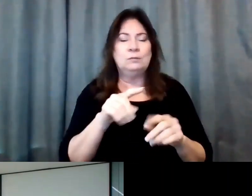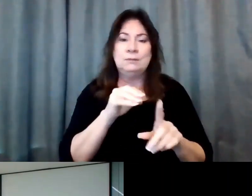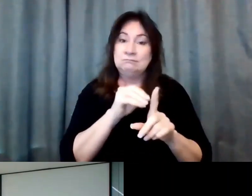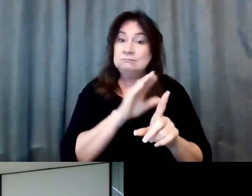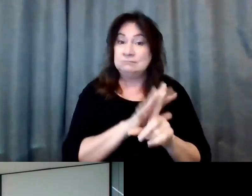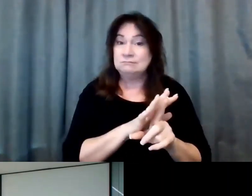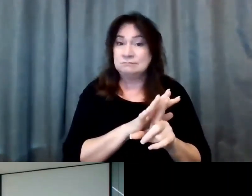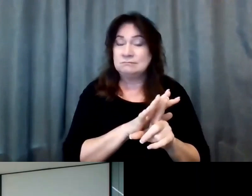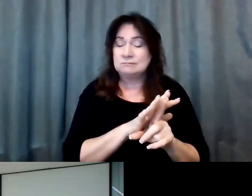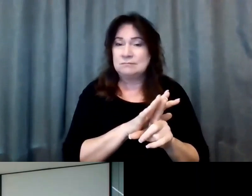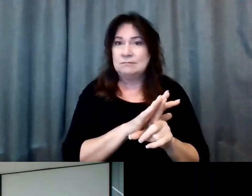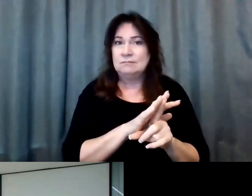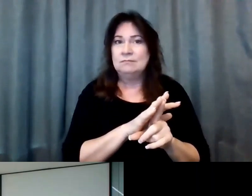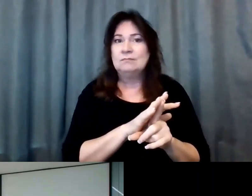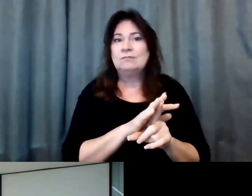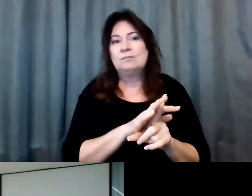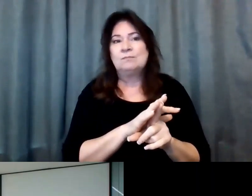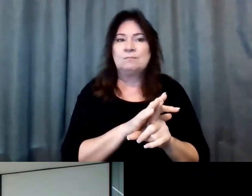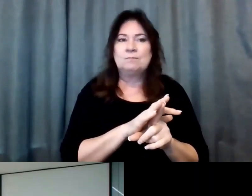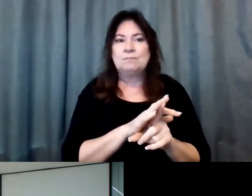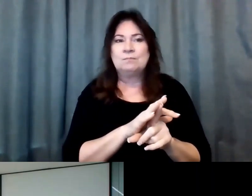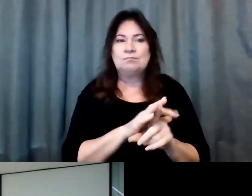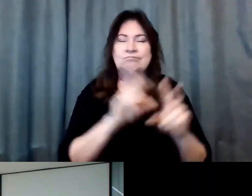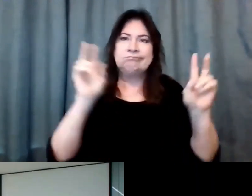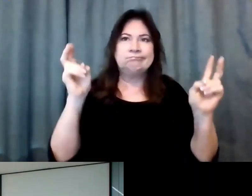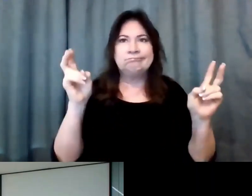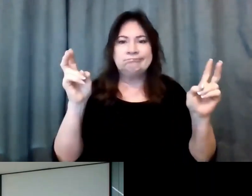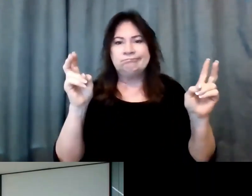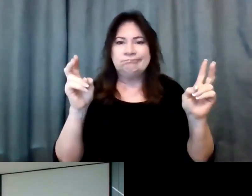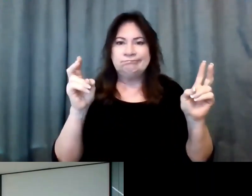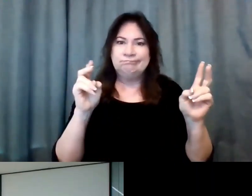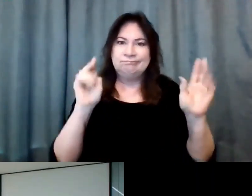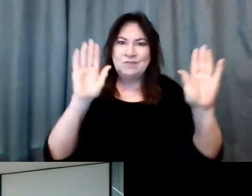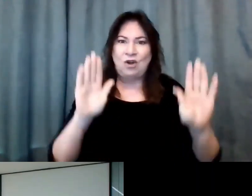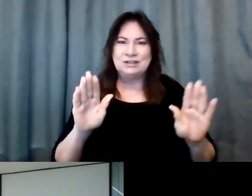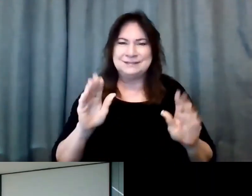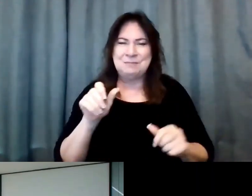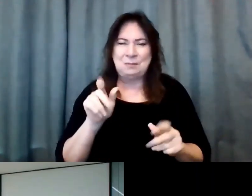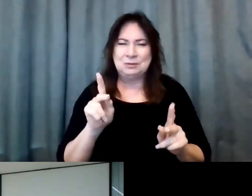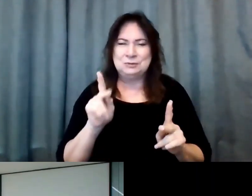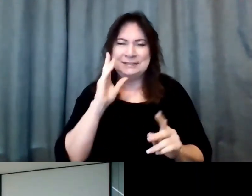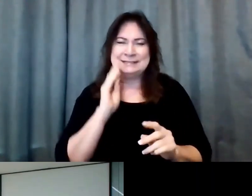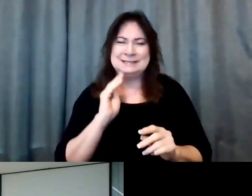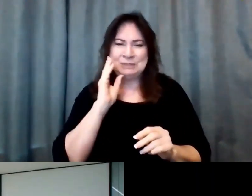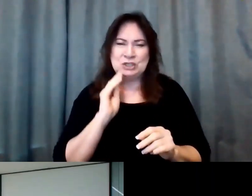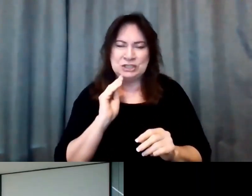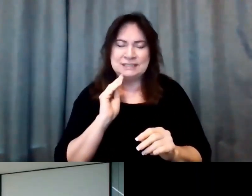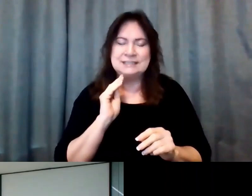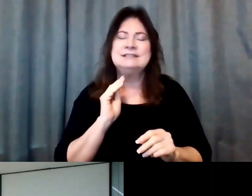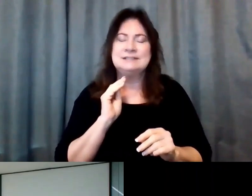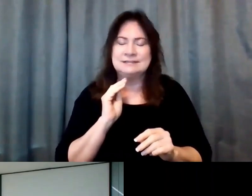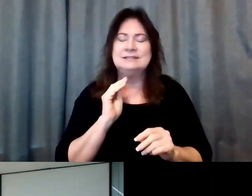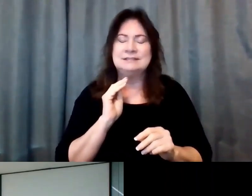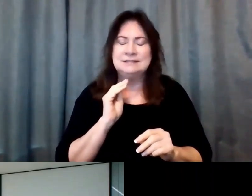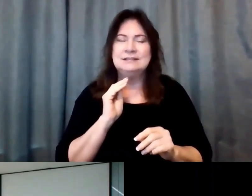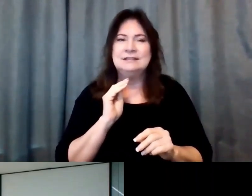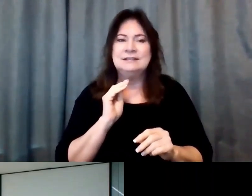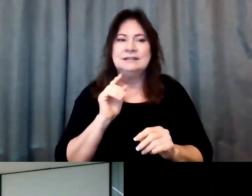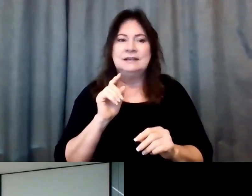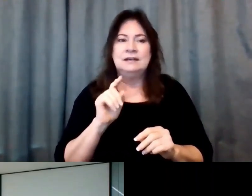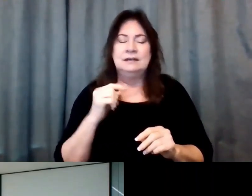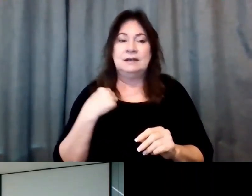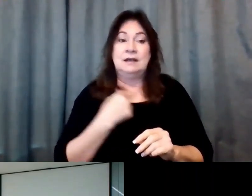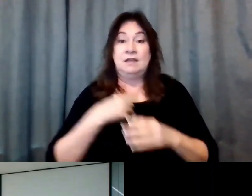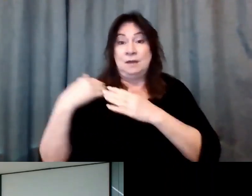to what is what we like to think is a terrific opportunity and experience that will leave the burdens to